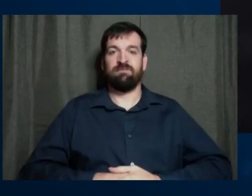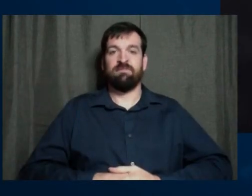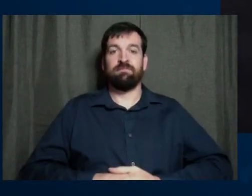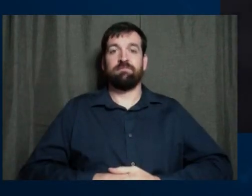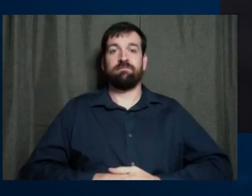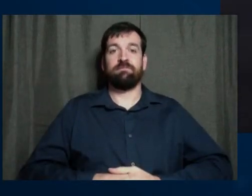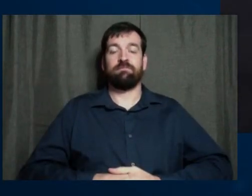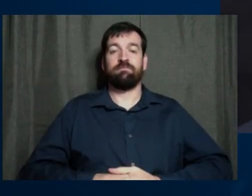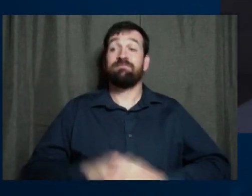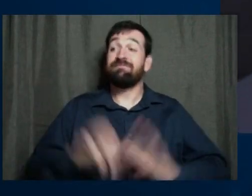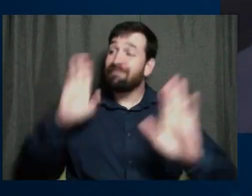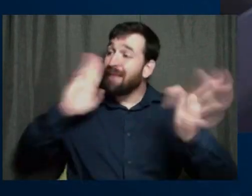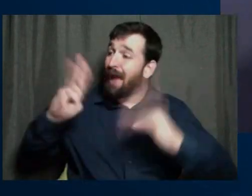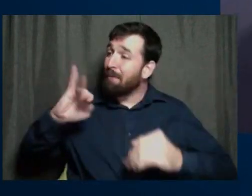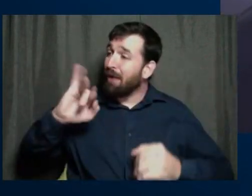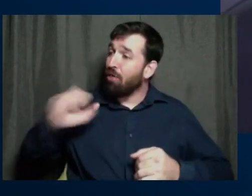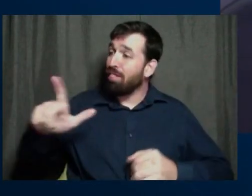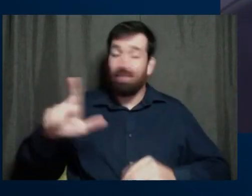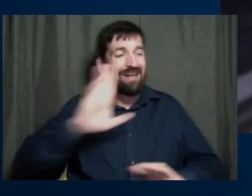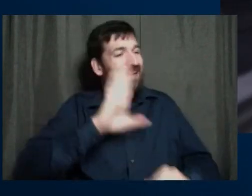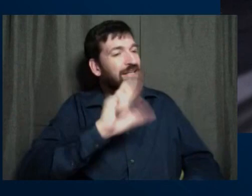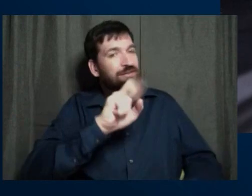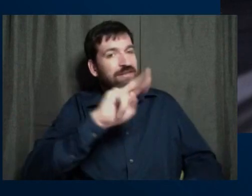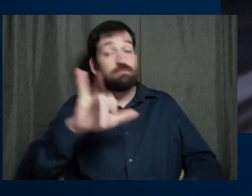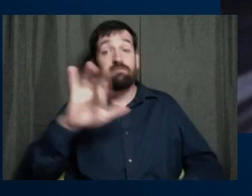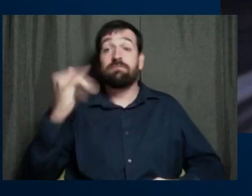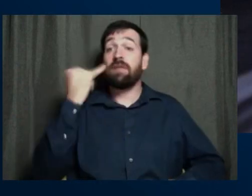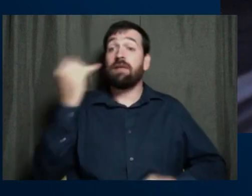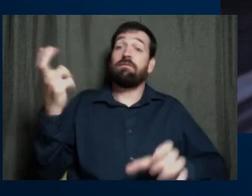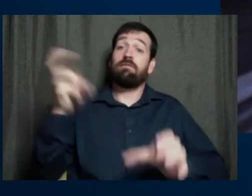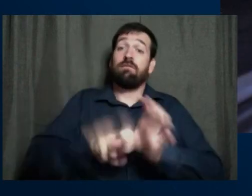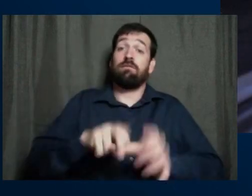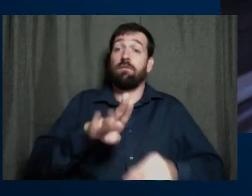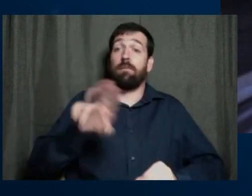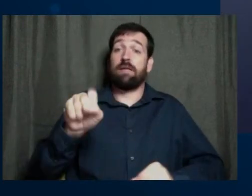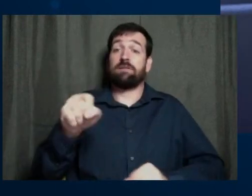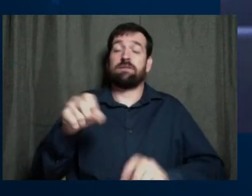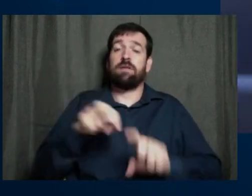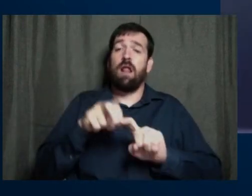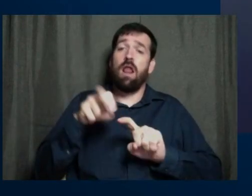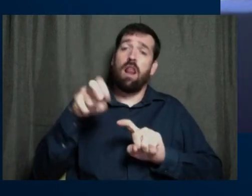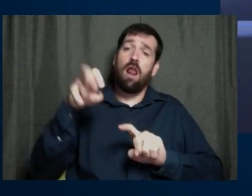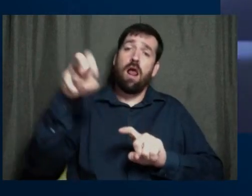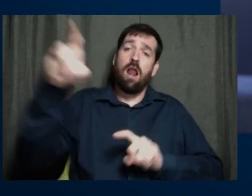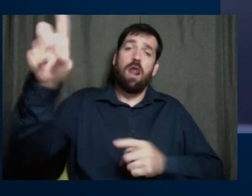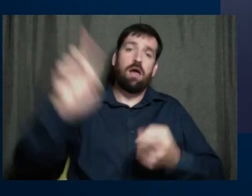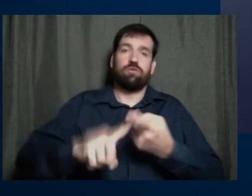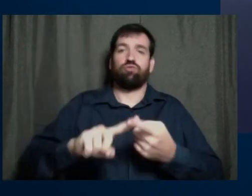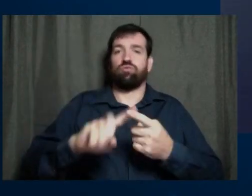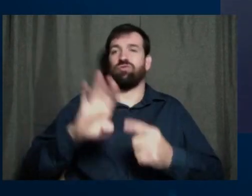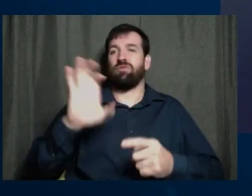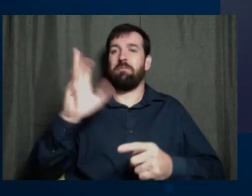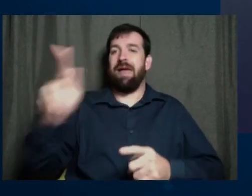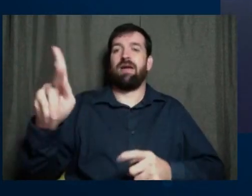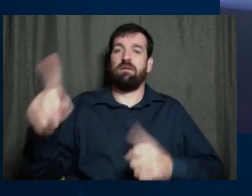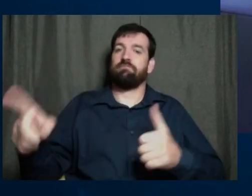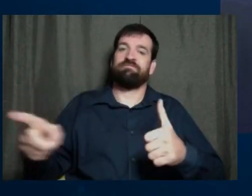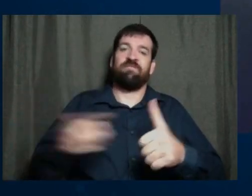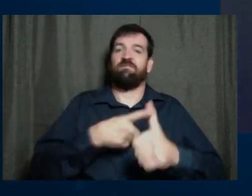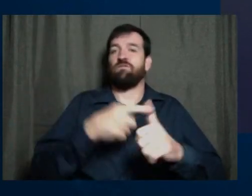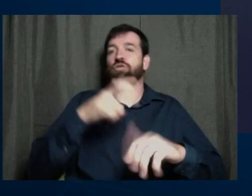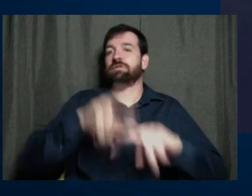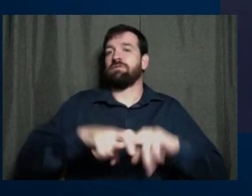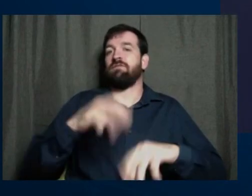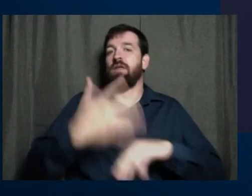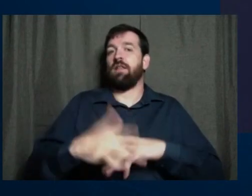Hi, Michael. Hi, Sunny. If you take the bus, you'll get on and walk all the way to the back. Pick the first seat available. 1 kid to a